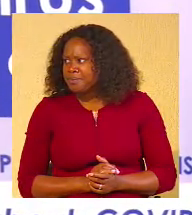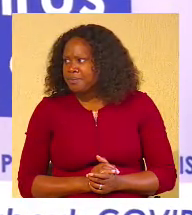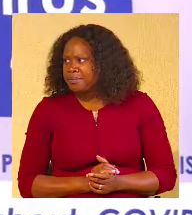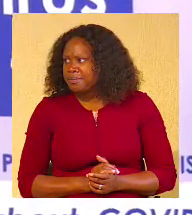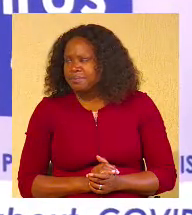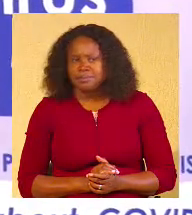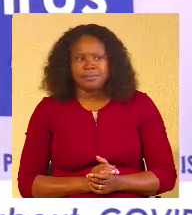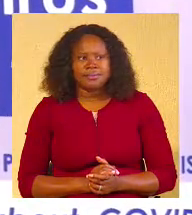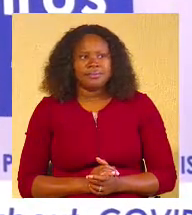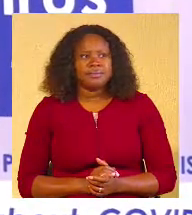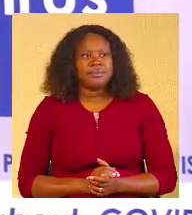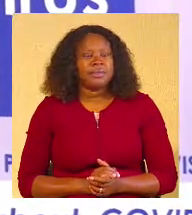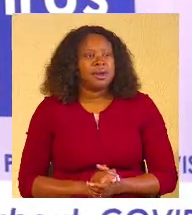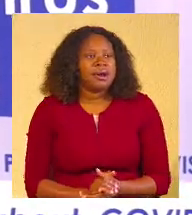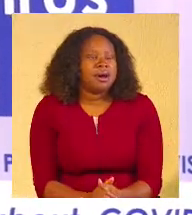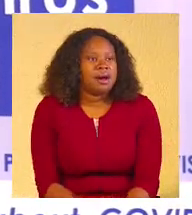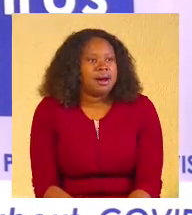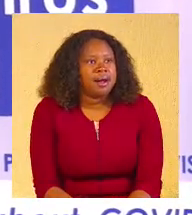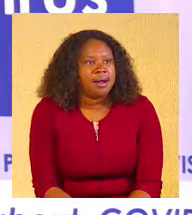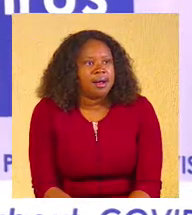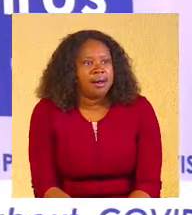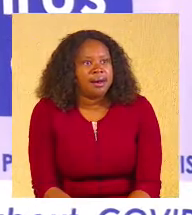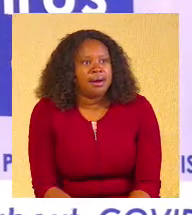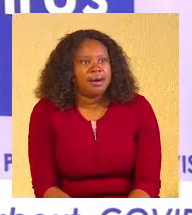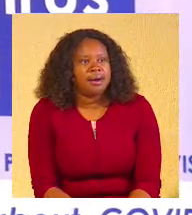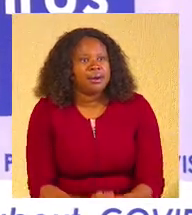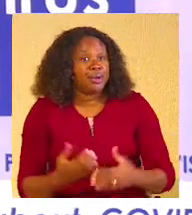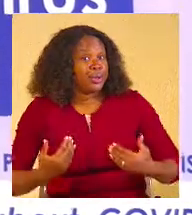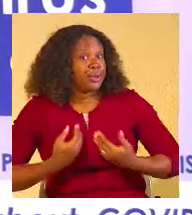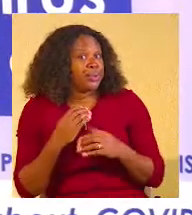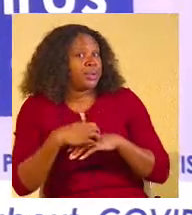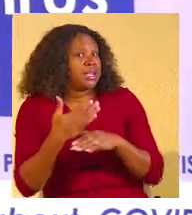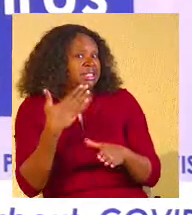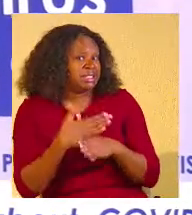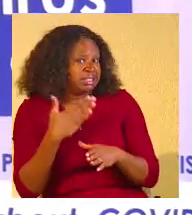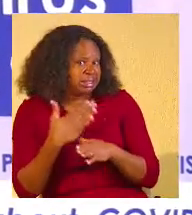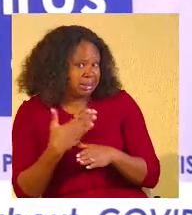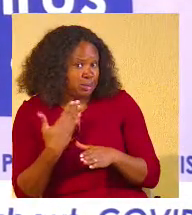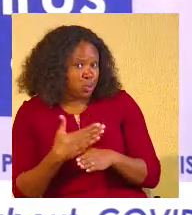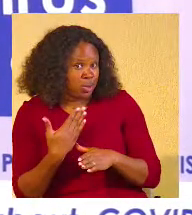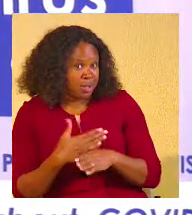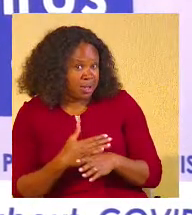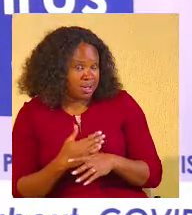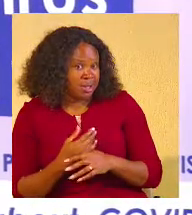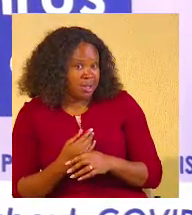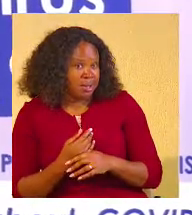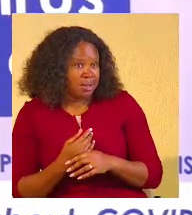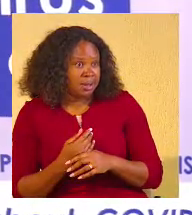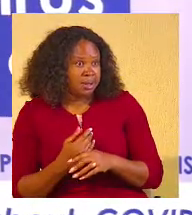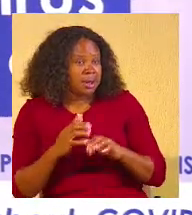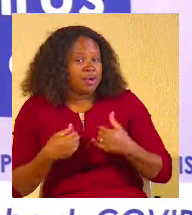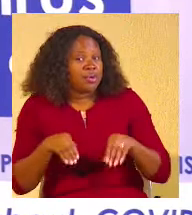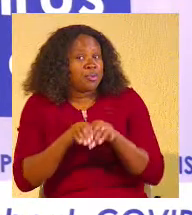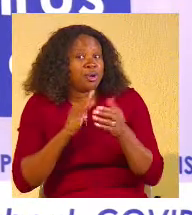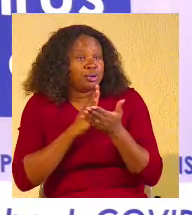lost their jobs or got retrenched due to the fact that companies aren't making enough profits, how are you ensuring